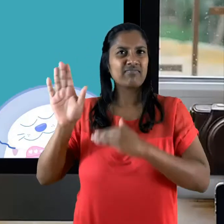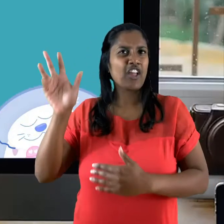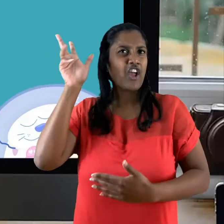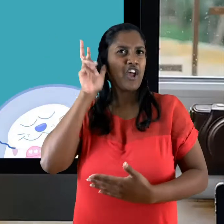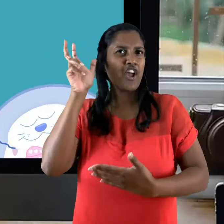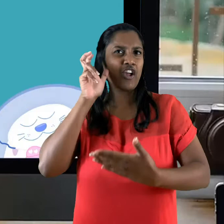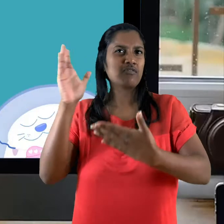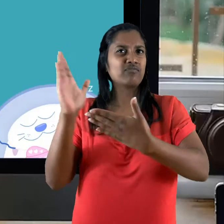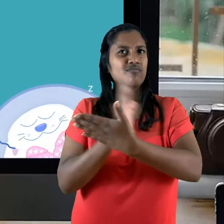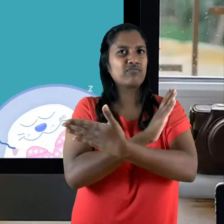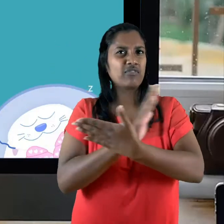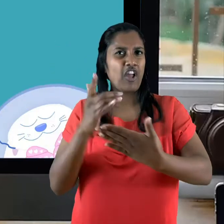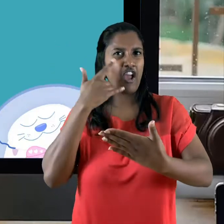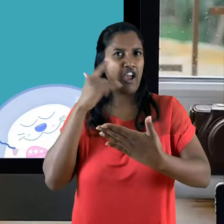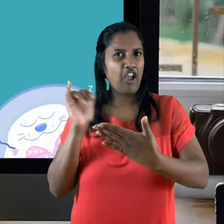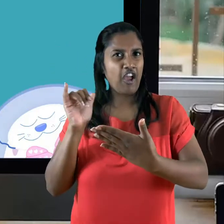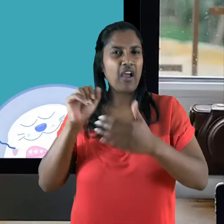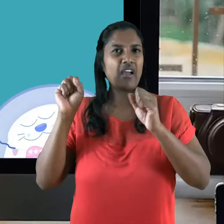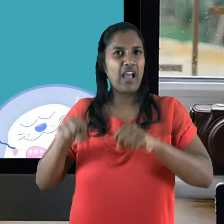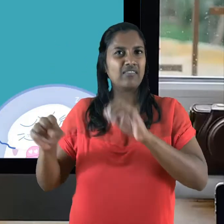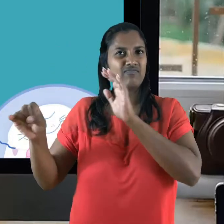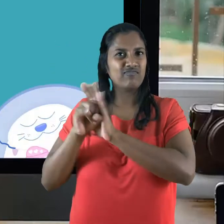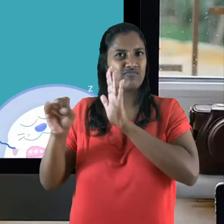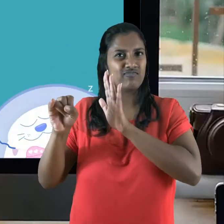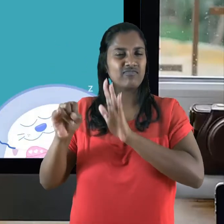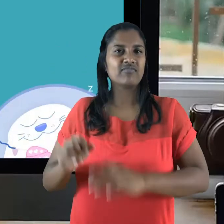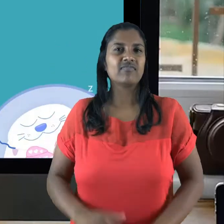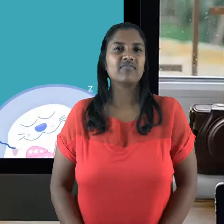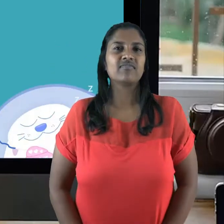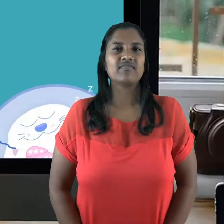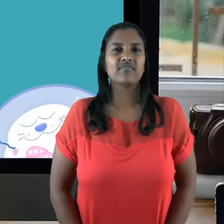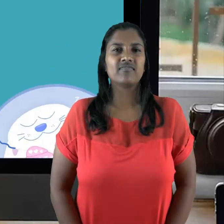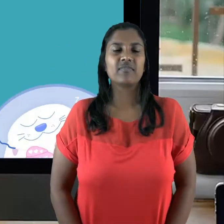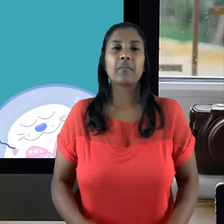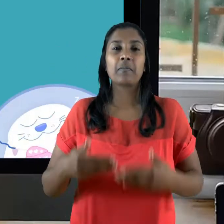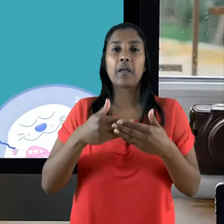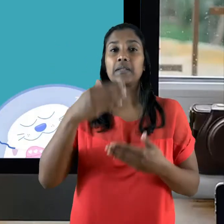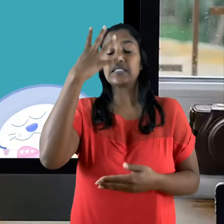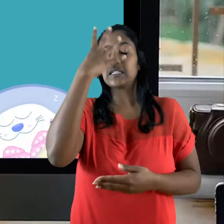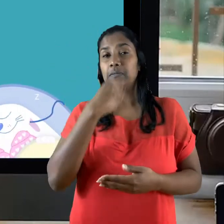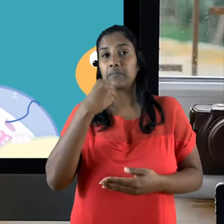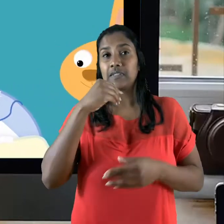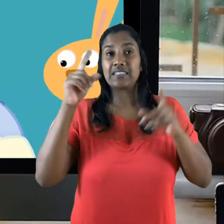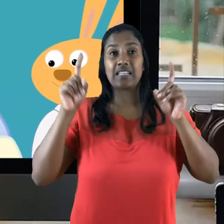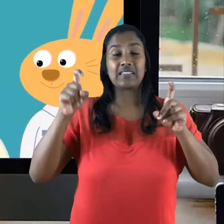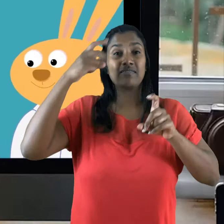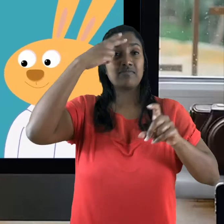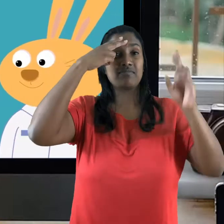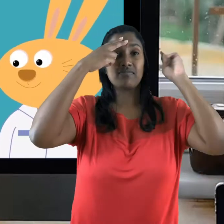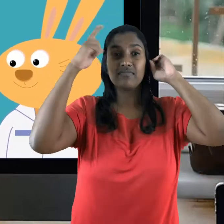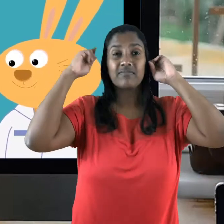of 6 months. The ABR test works best while your child is sleeping.